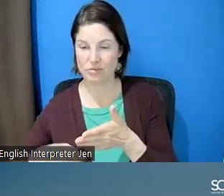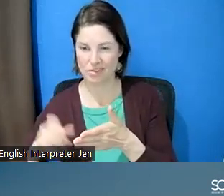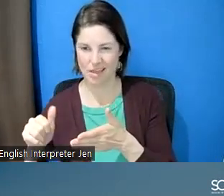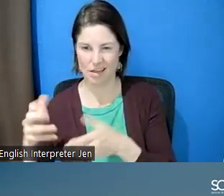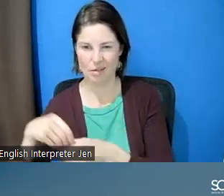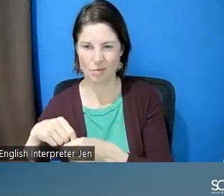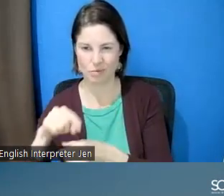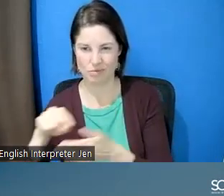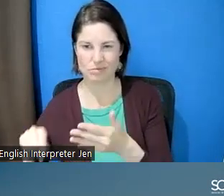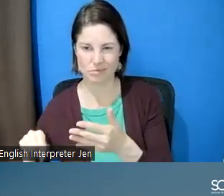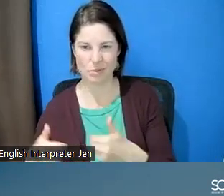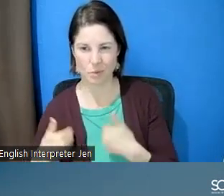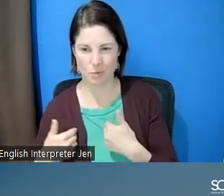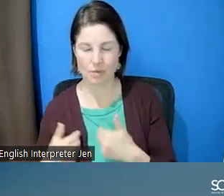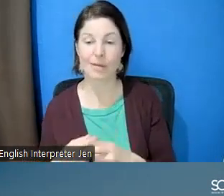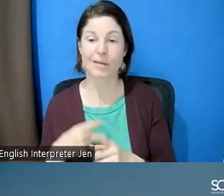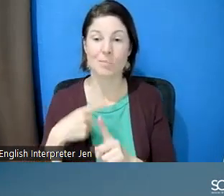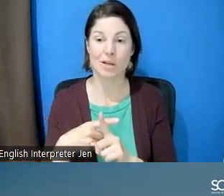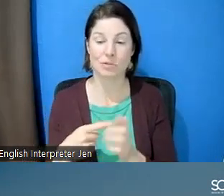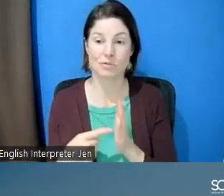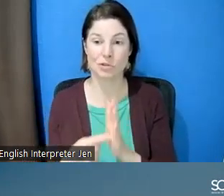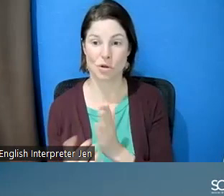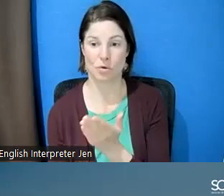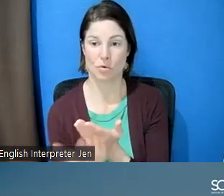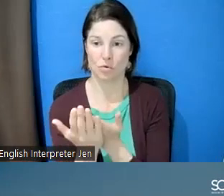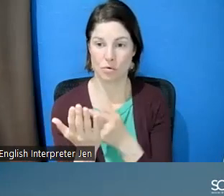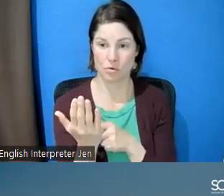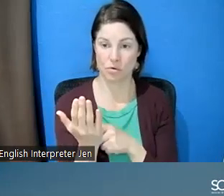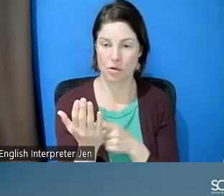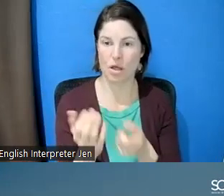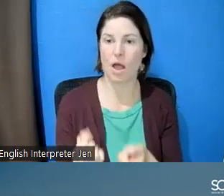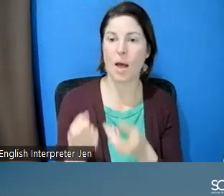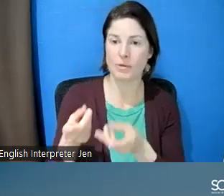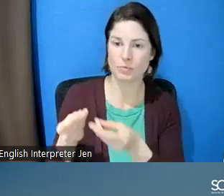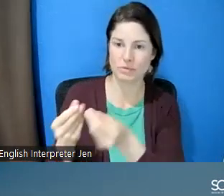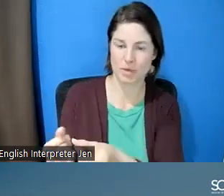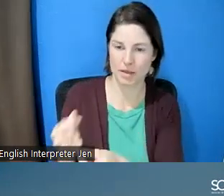that supports the rate or the cost for the work.